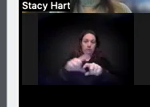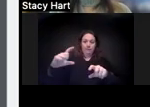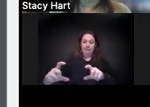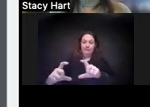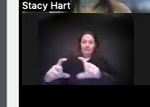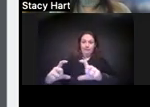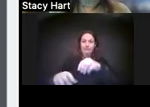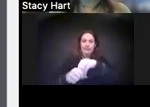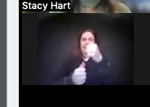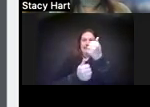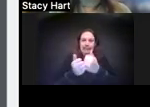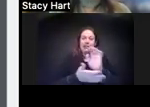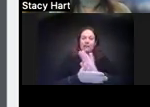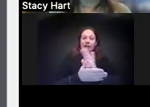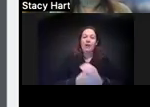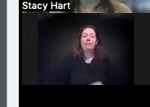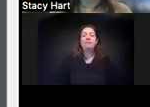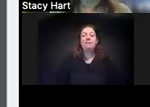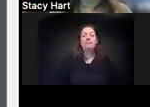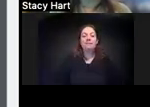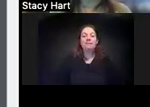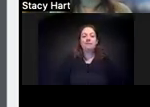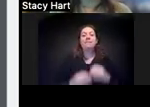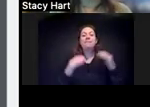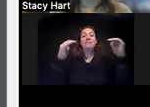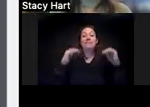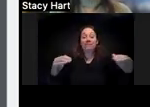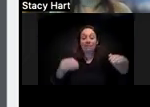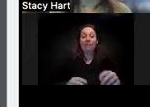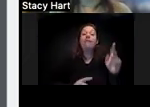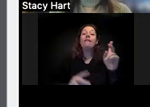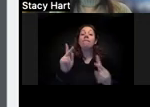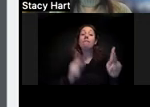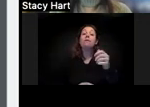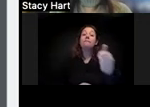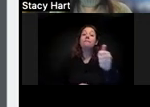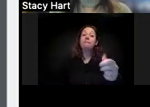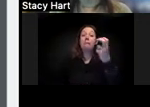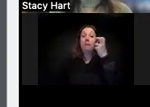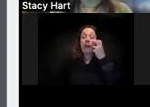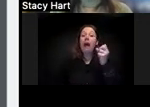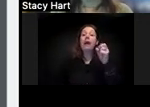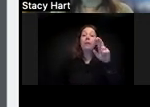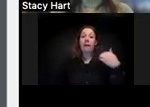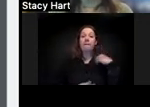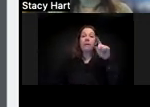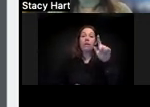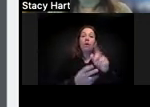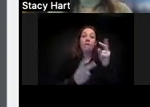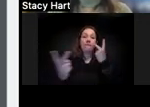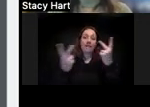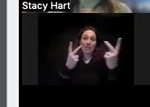Moving on to people who are blind or low vision and how we can support them to participate in our